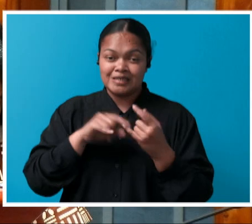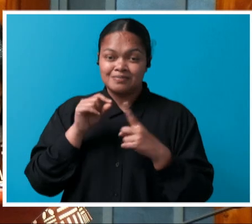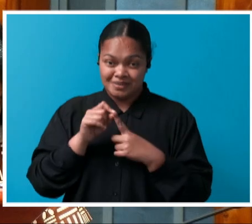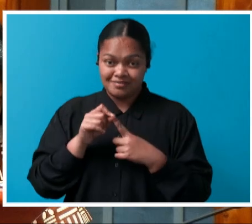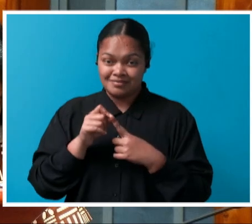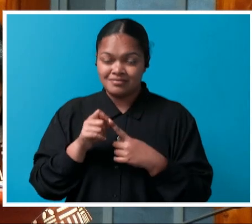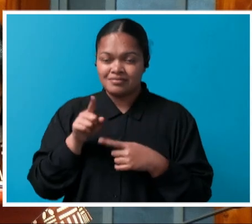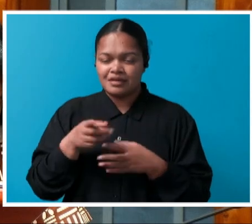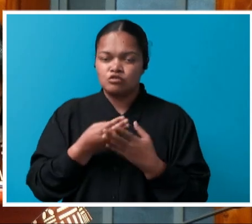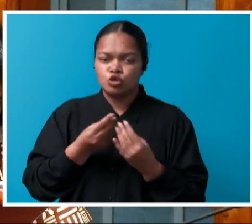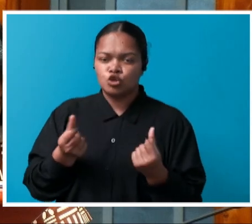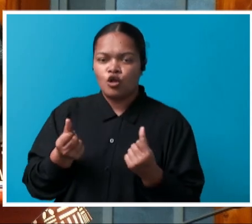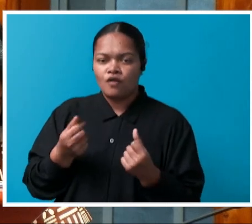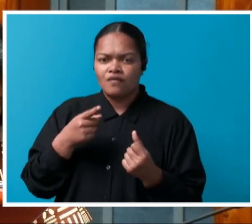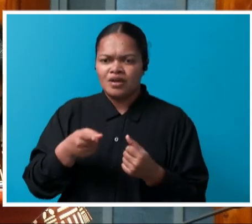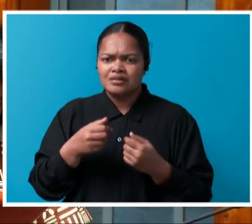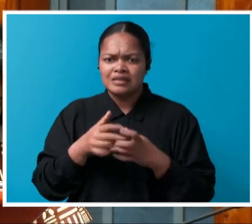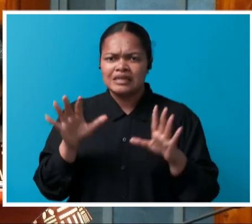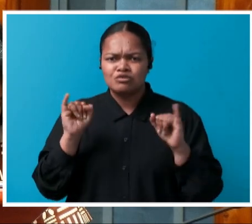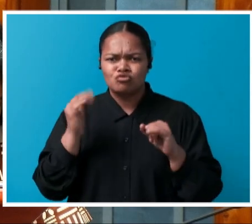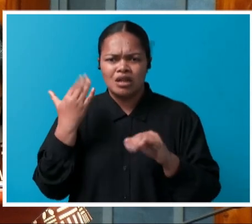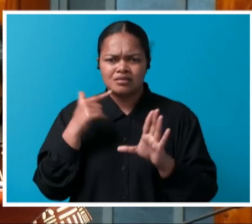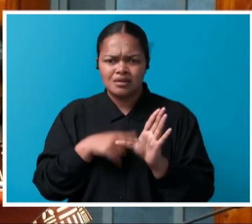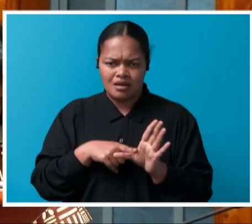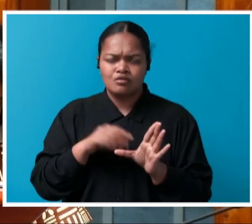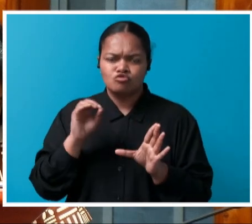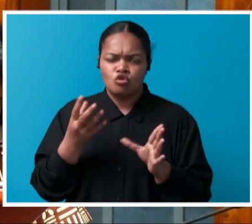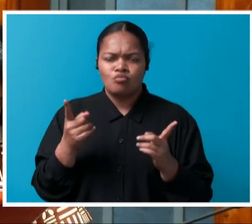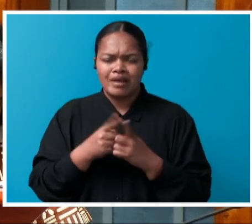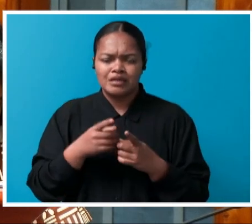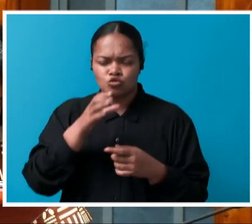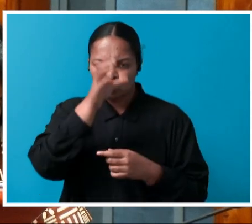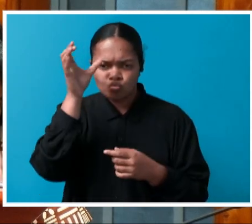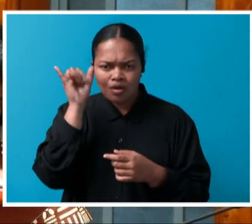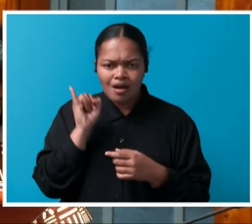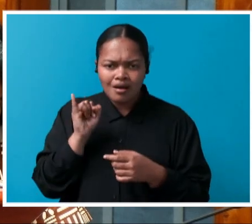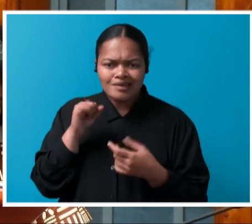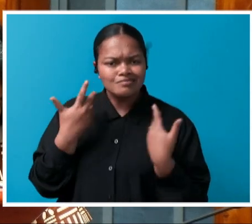to resolve the USP strike last year. The Council met in Cook Islands and discussions